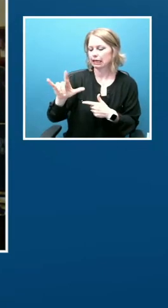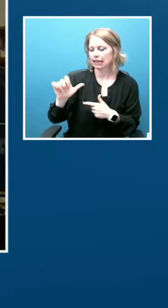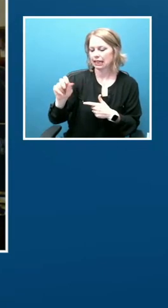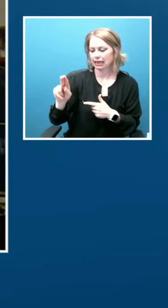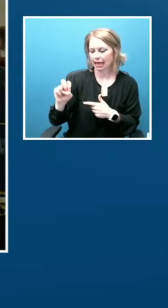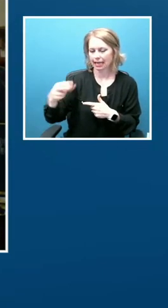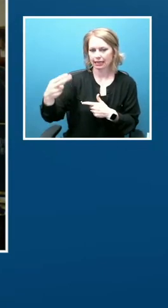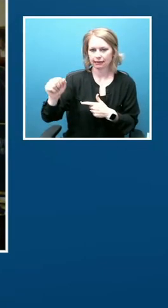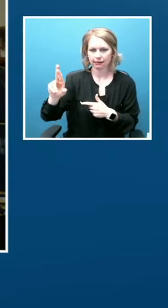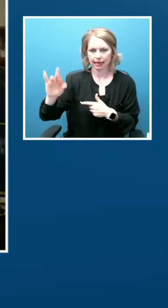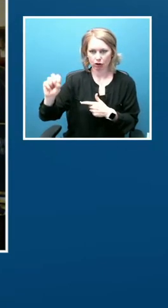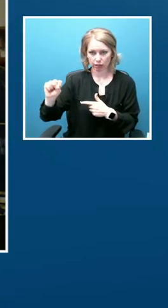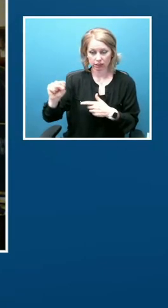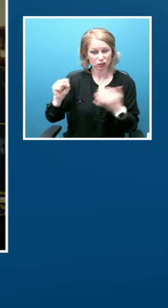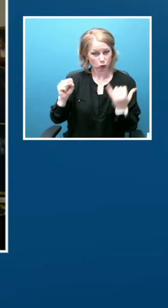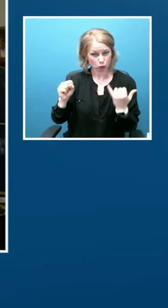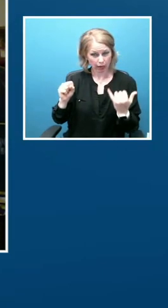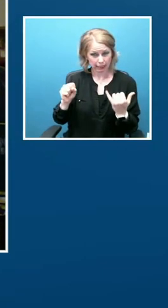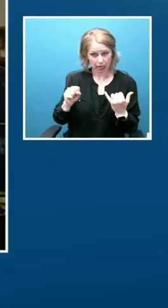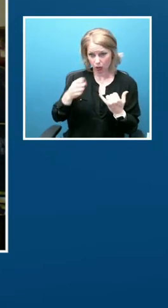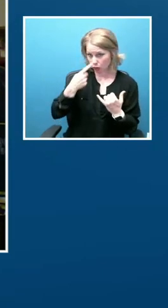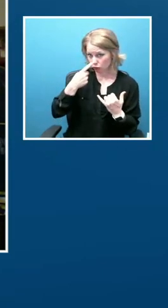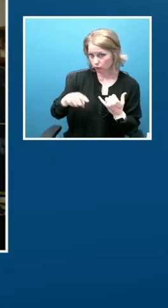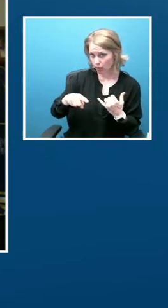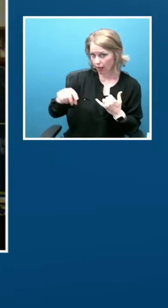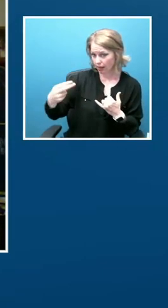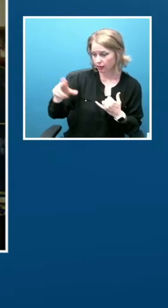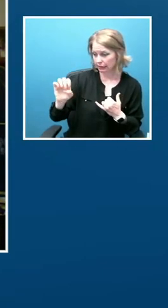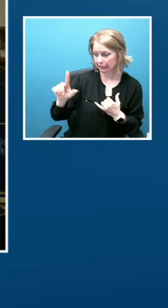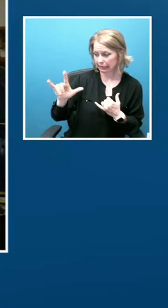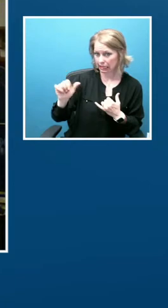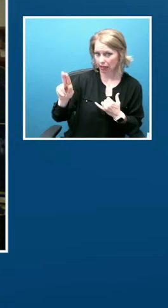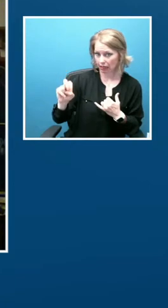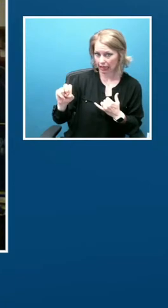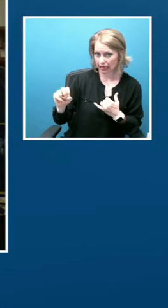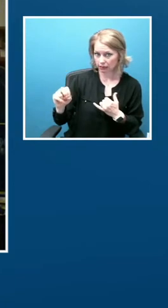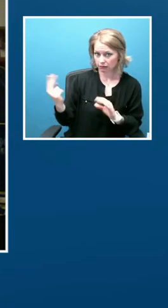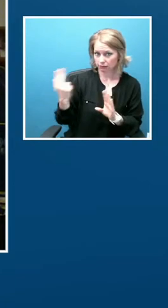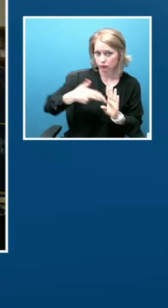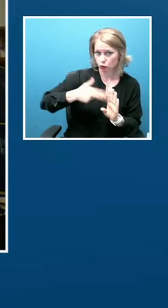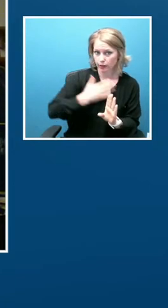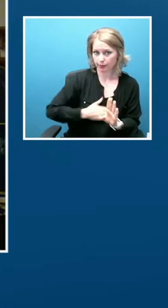would be brought into the room, please.